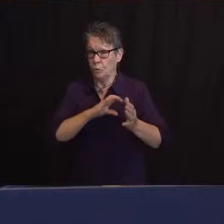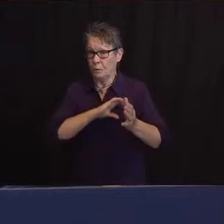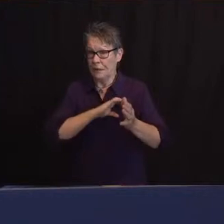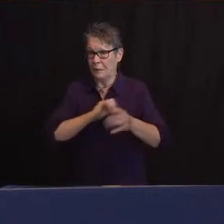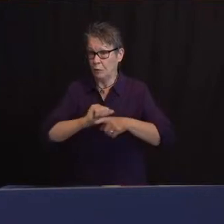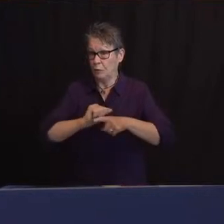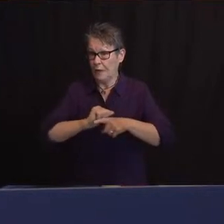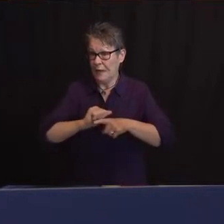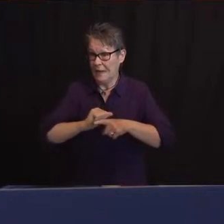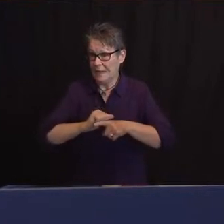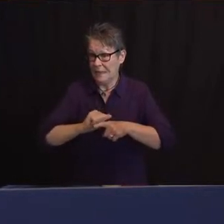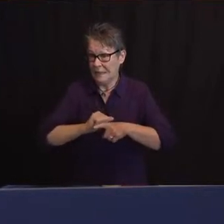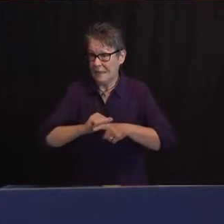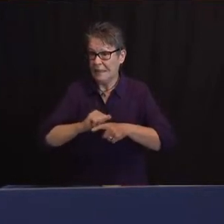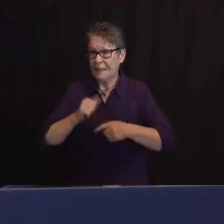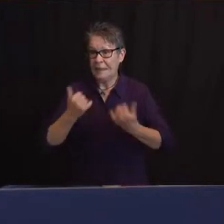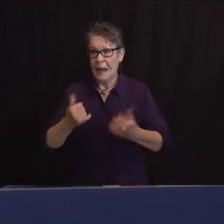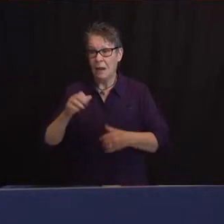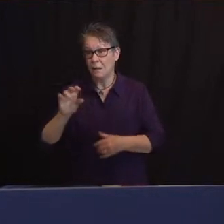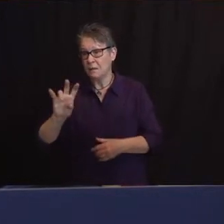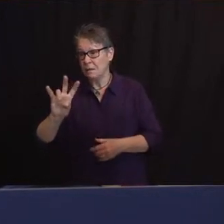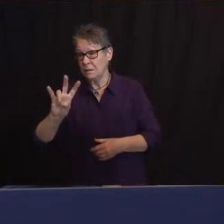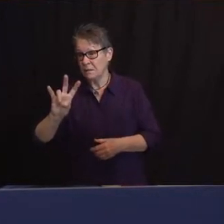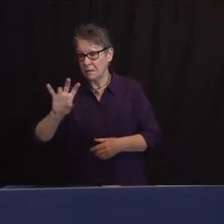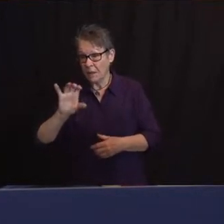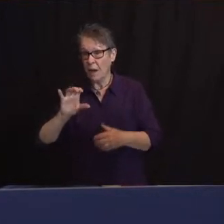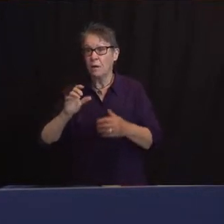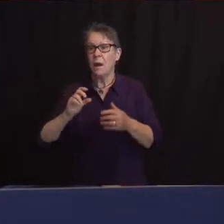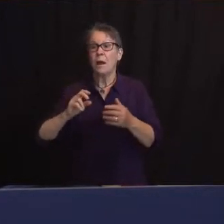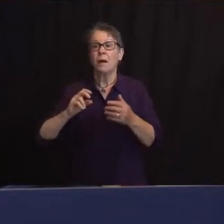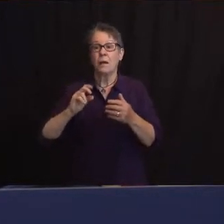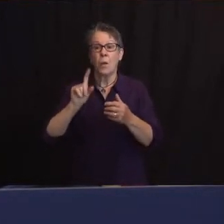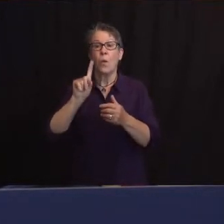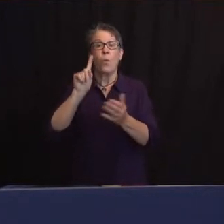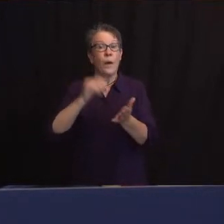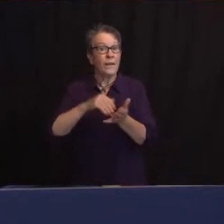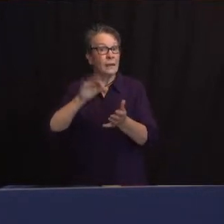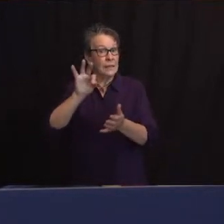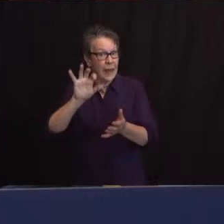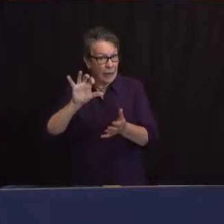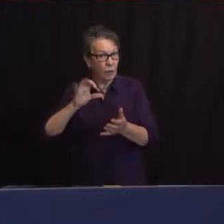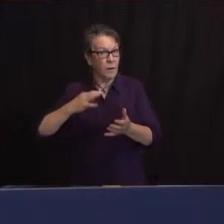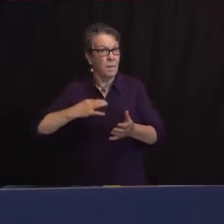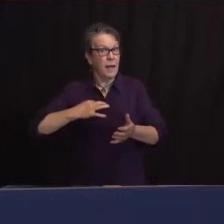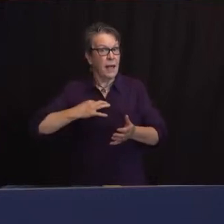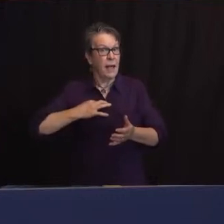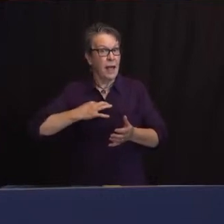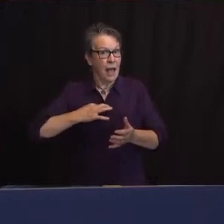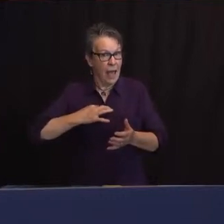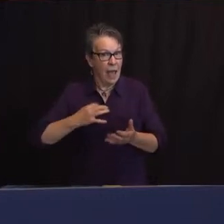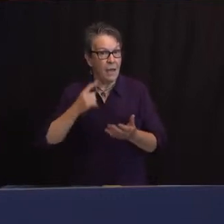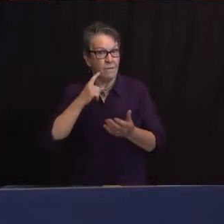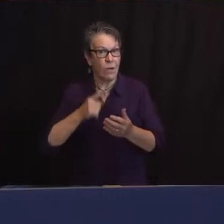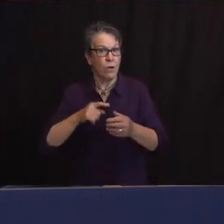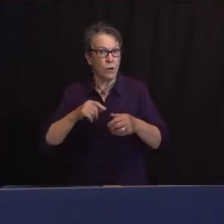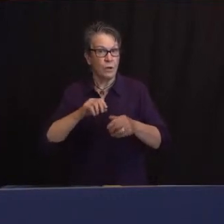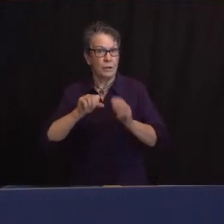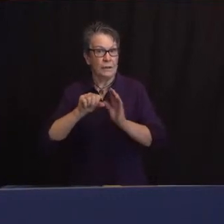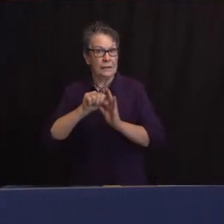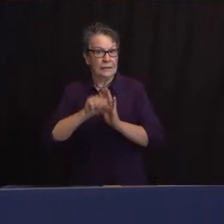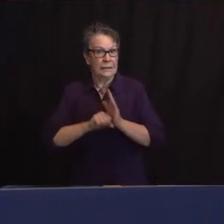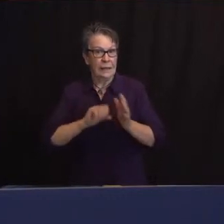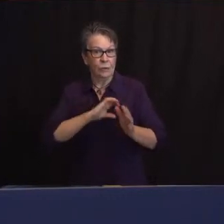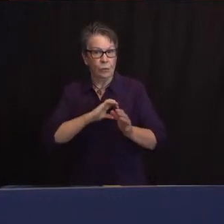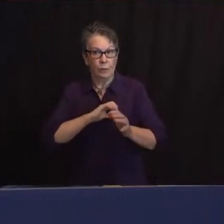would be 15 to 20,000 people. And although the demographics are doing well,